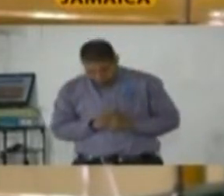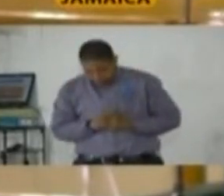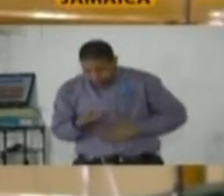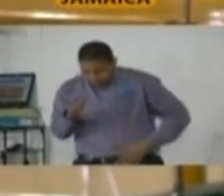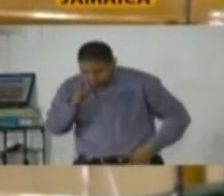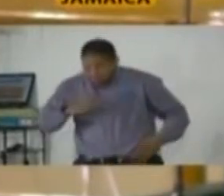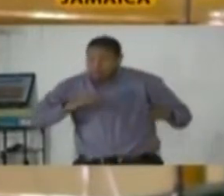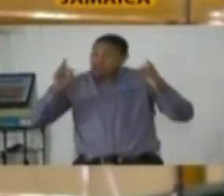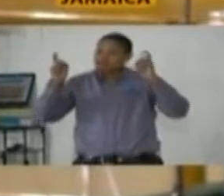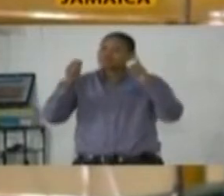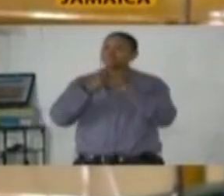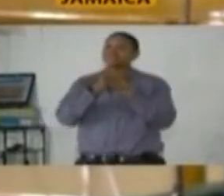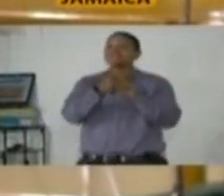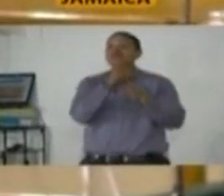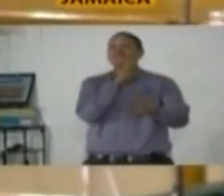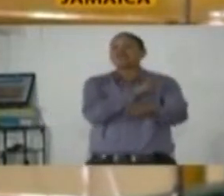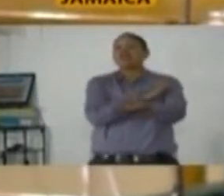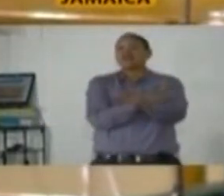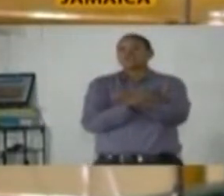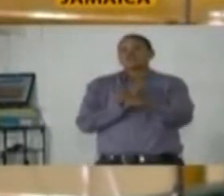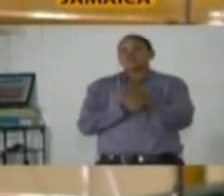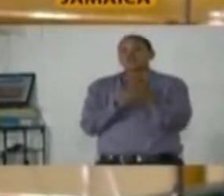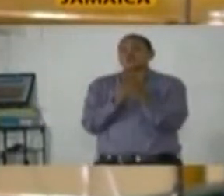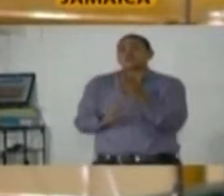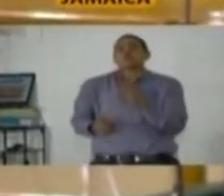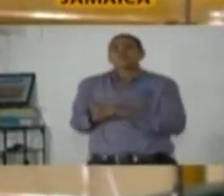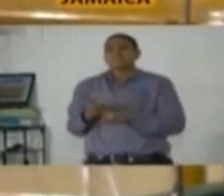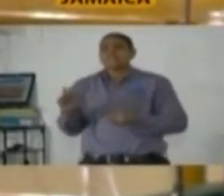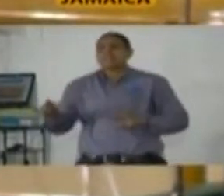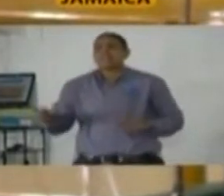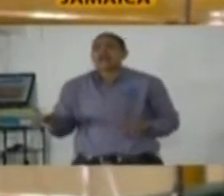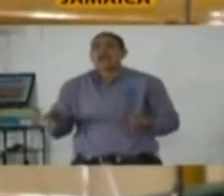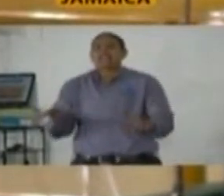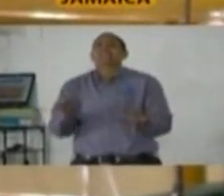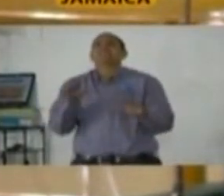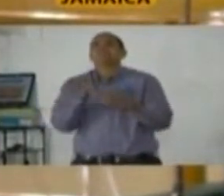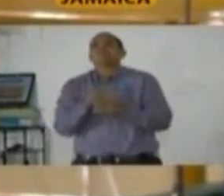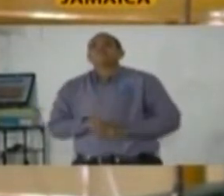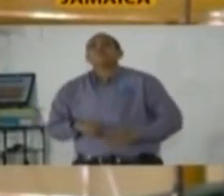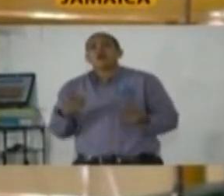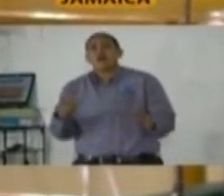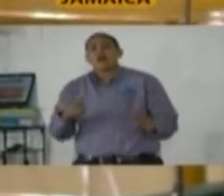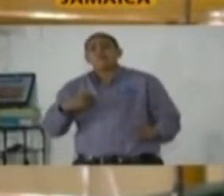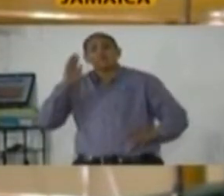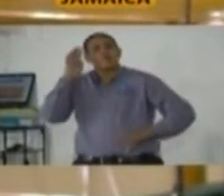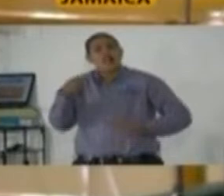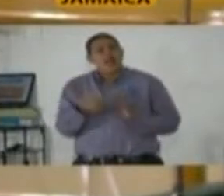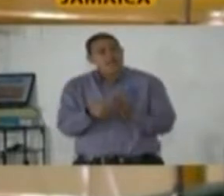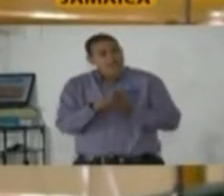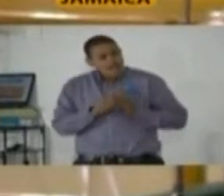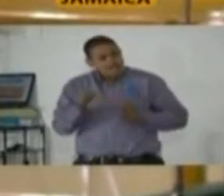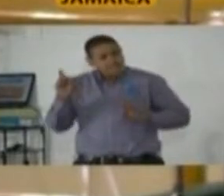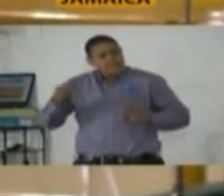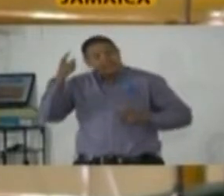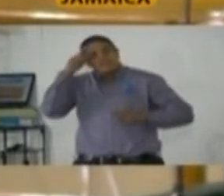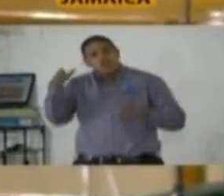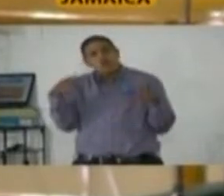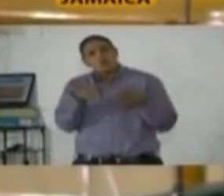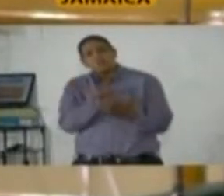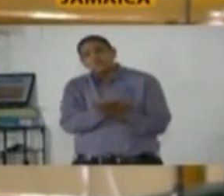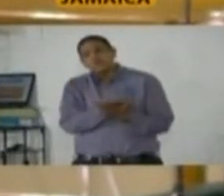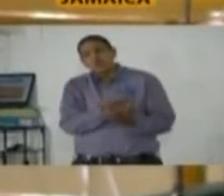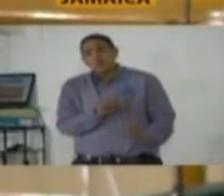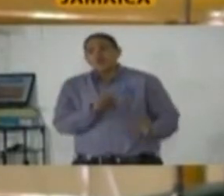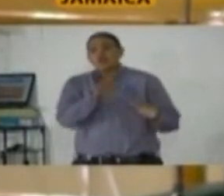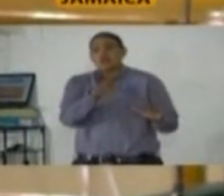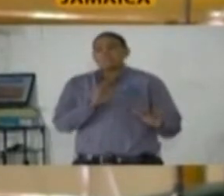help direct the energies of our students in meaningful activities, we will emphasize the uniform groups in schools as our students